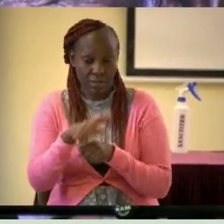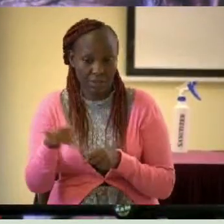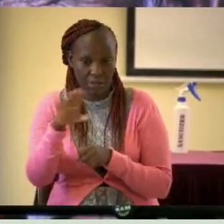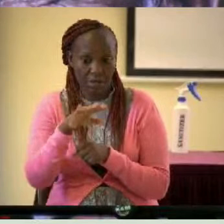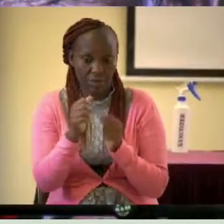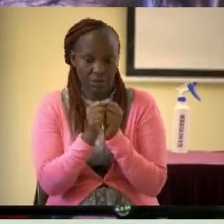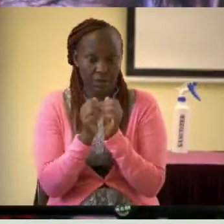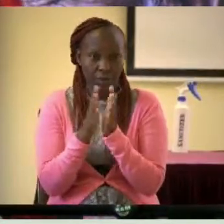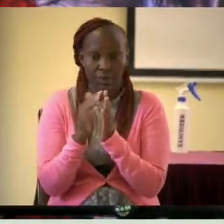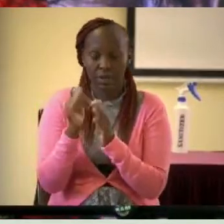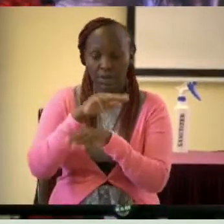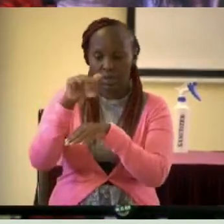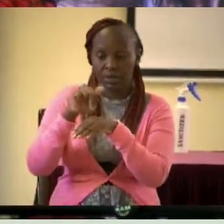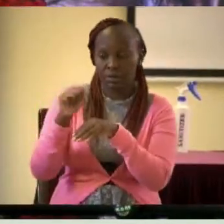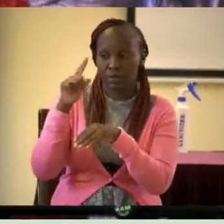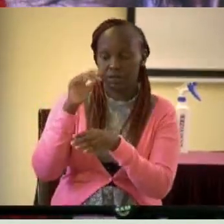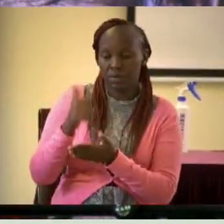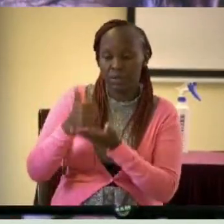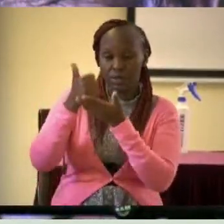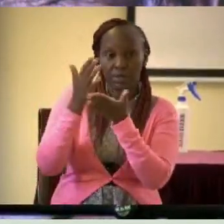with the National Legal Aid Service.